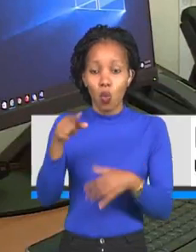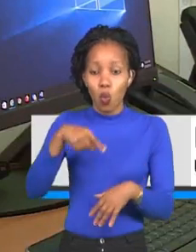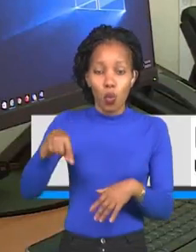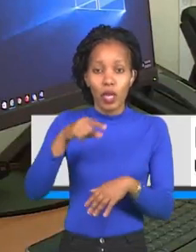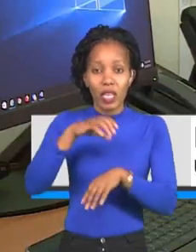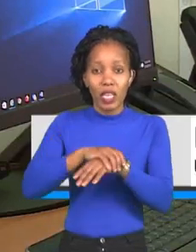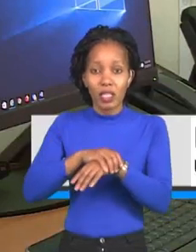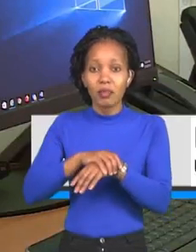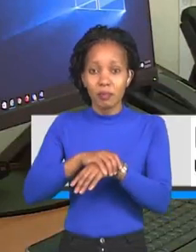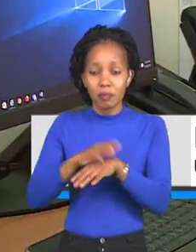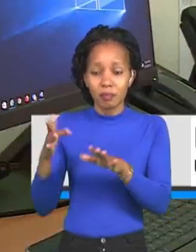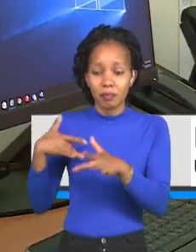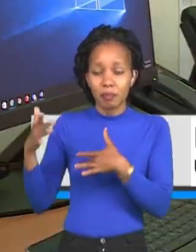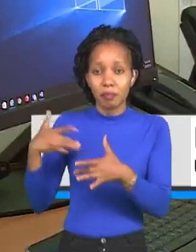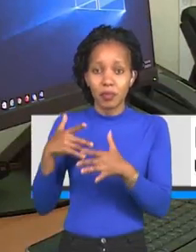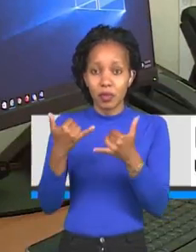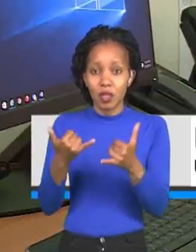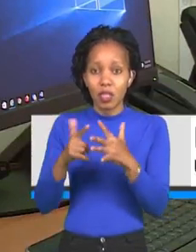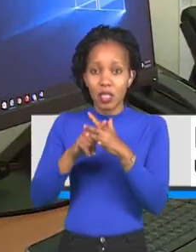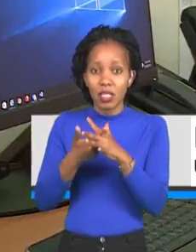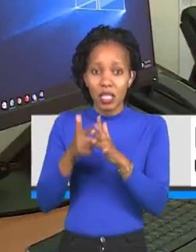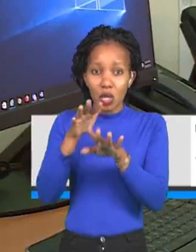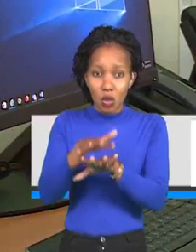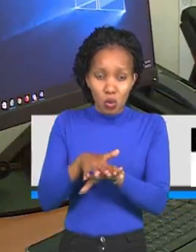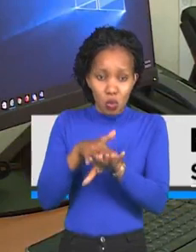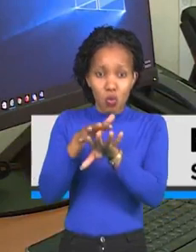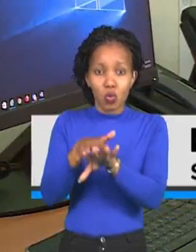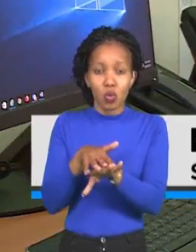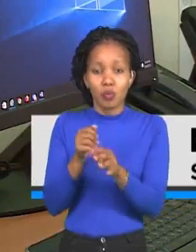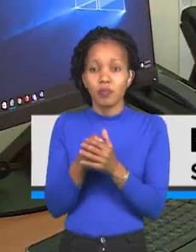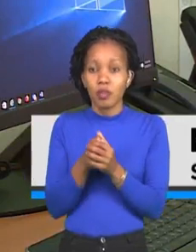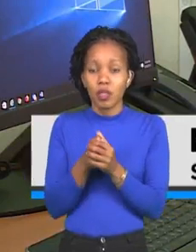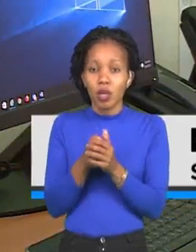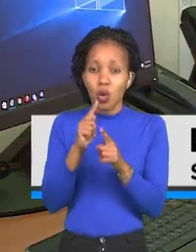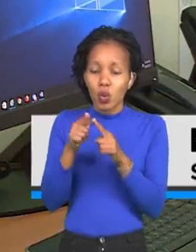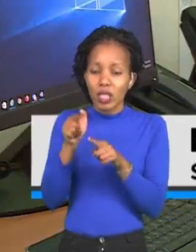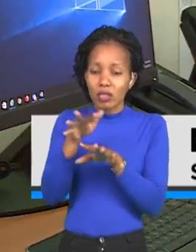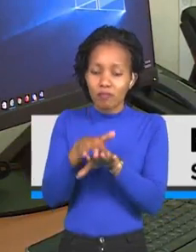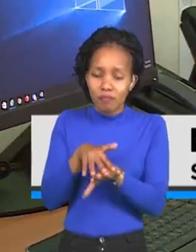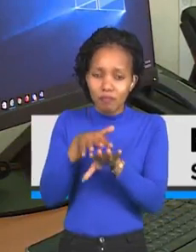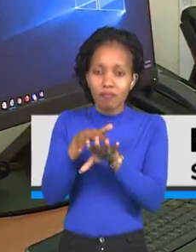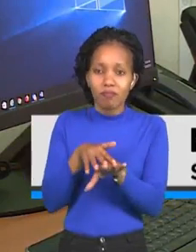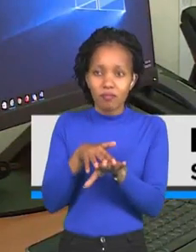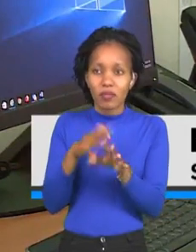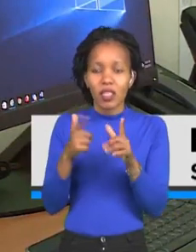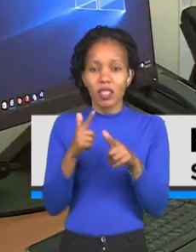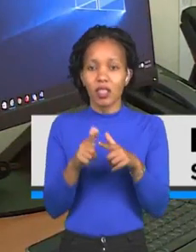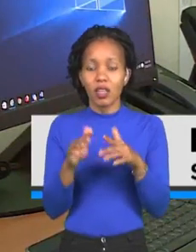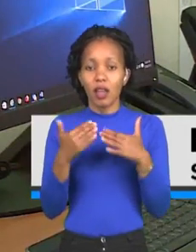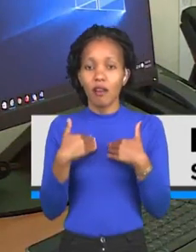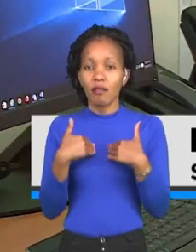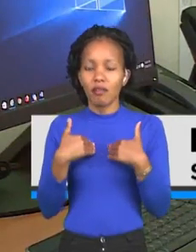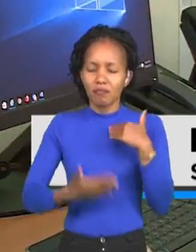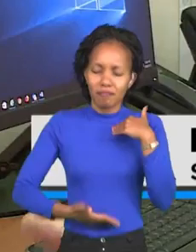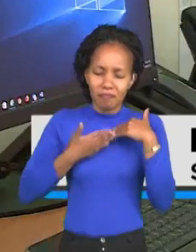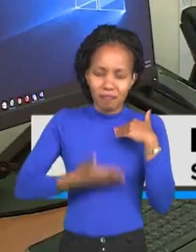a little concerned that the momentum is starting to slow. And momentum slows, frustration sets in, might lead to anger,